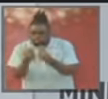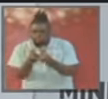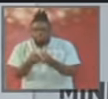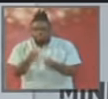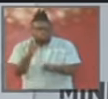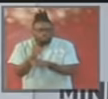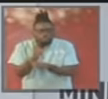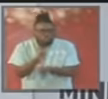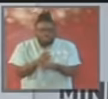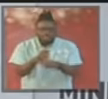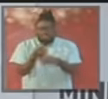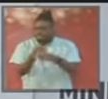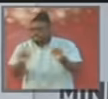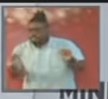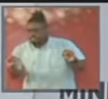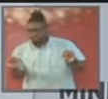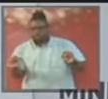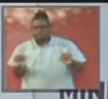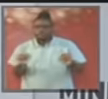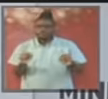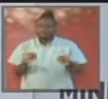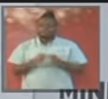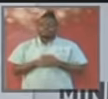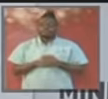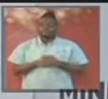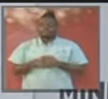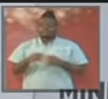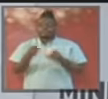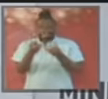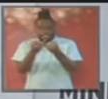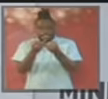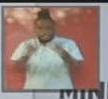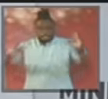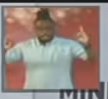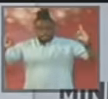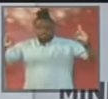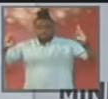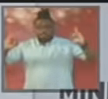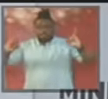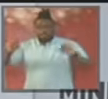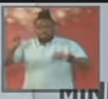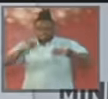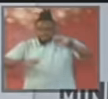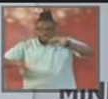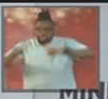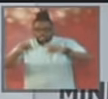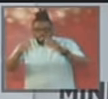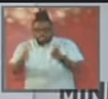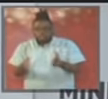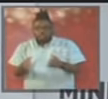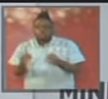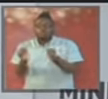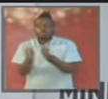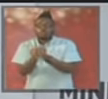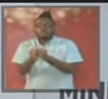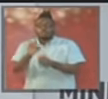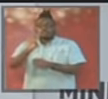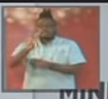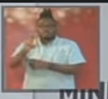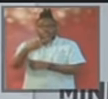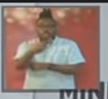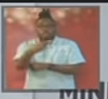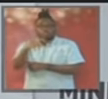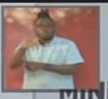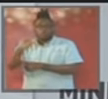by independent experts coordinated by WHO in collaboration with the national